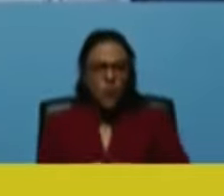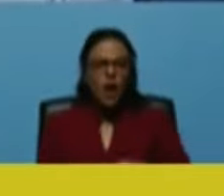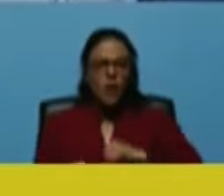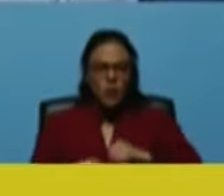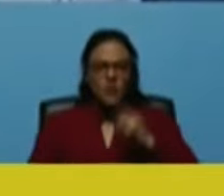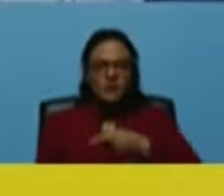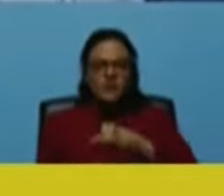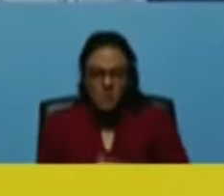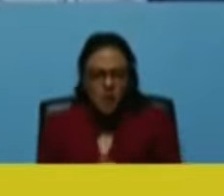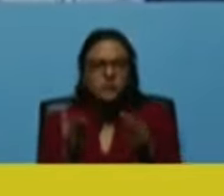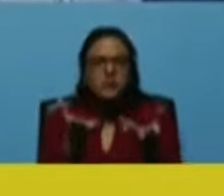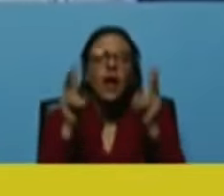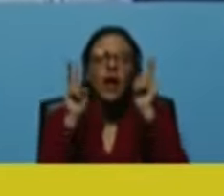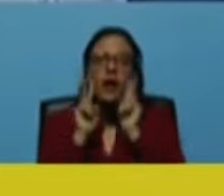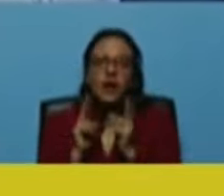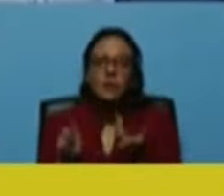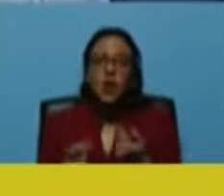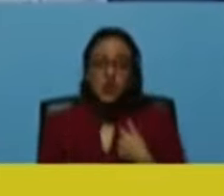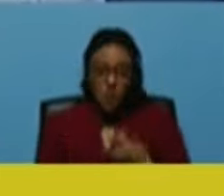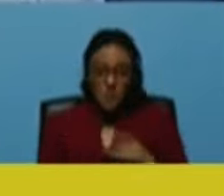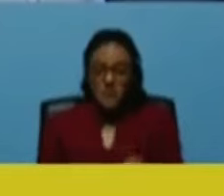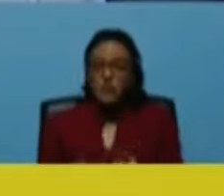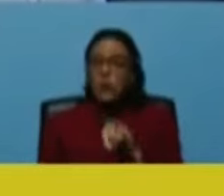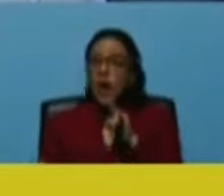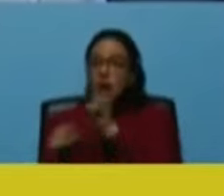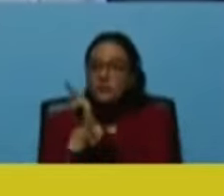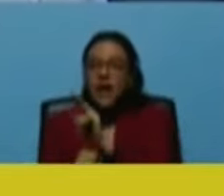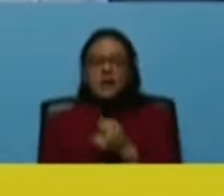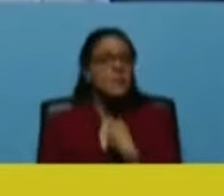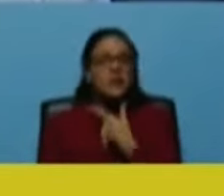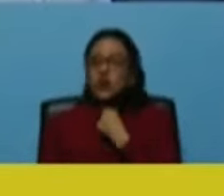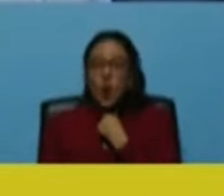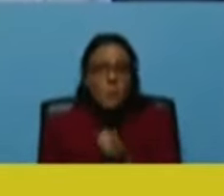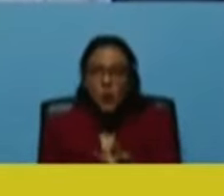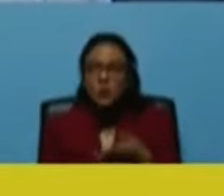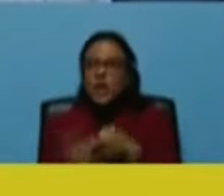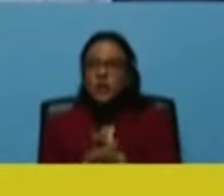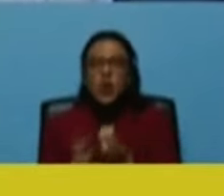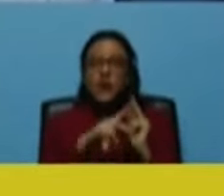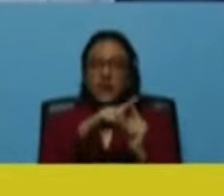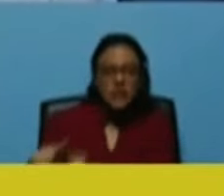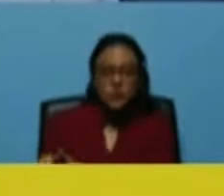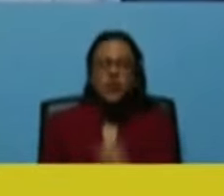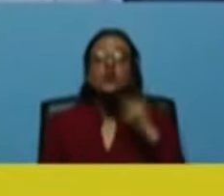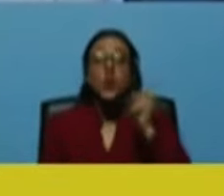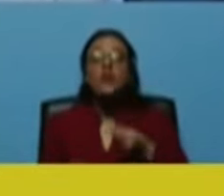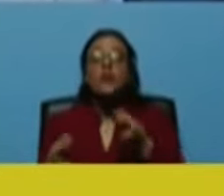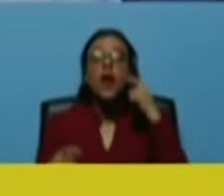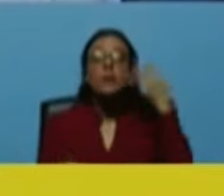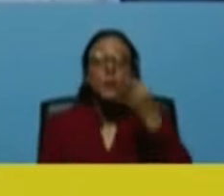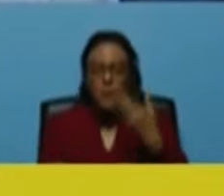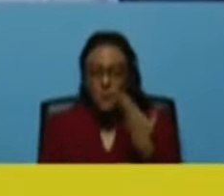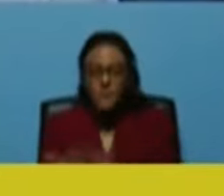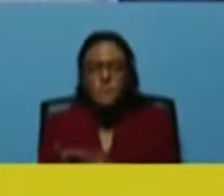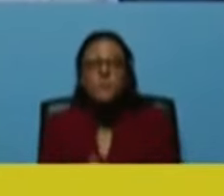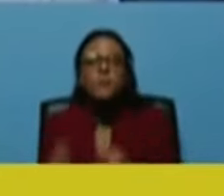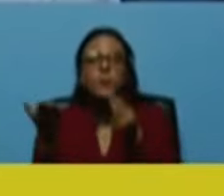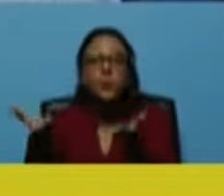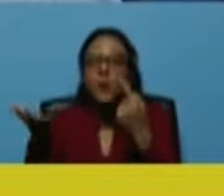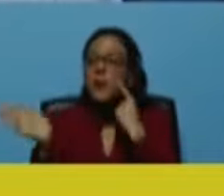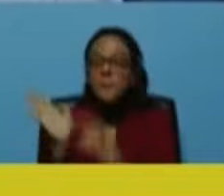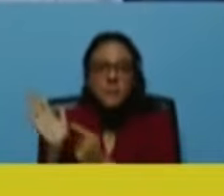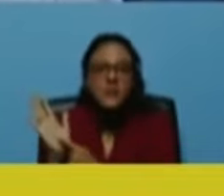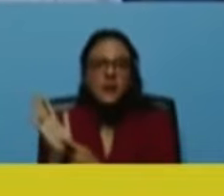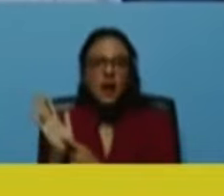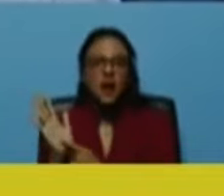If someone feels deceived, you have to present evidence. Those are the laws of Venezuela.